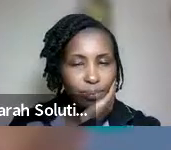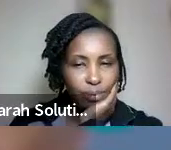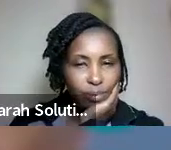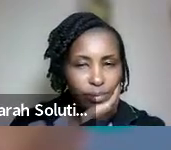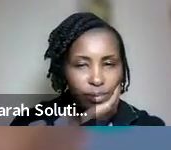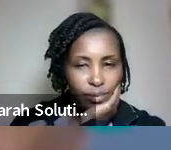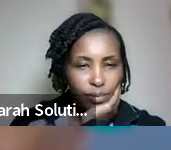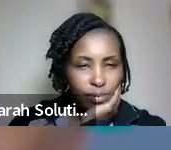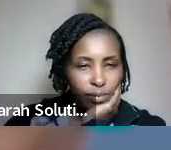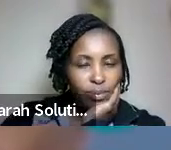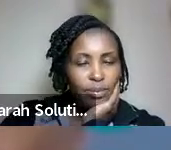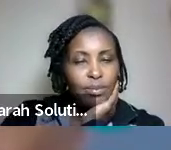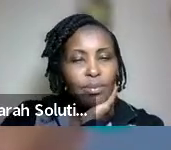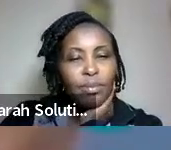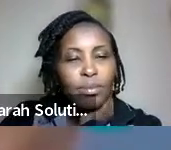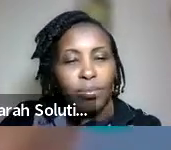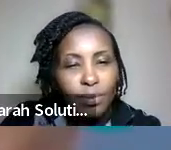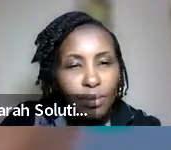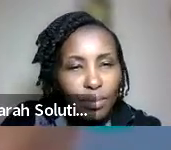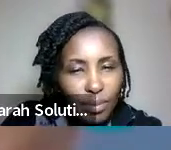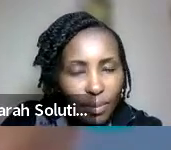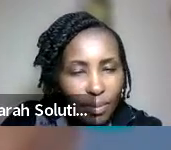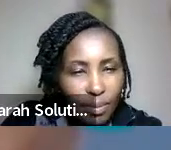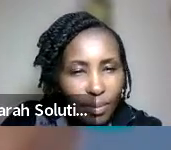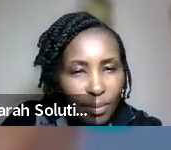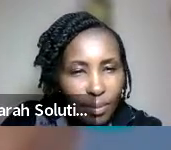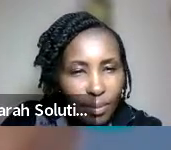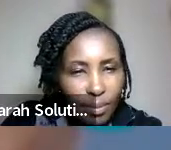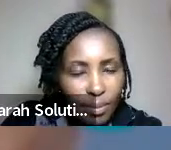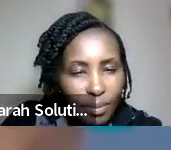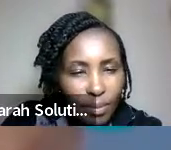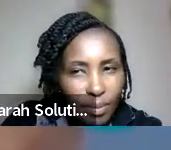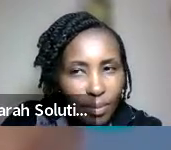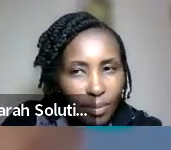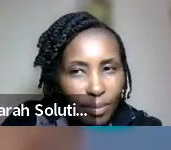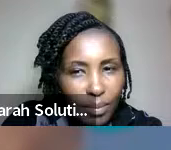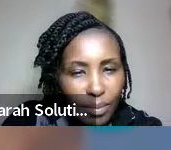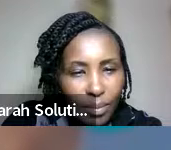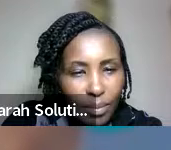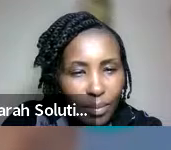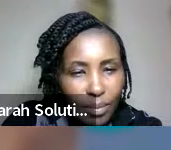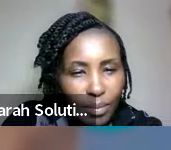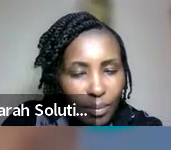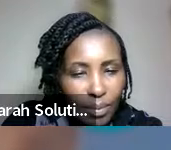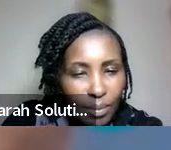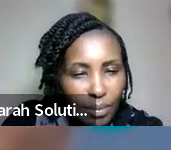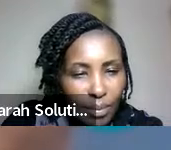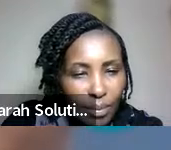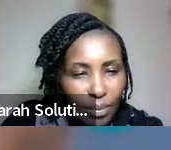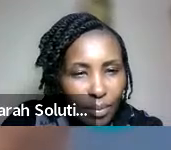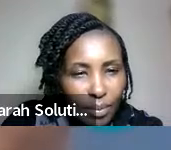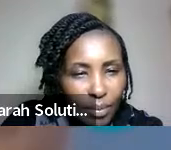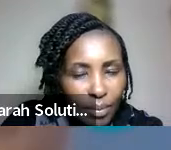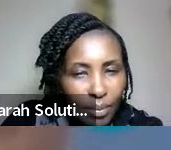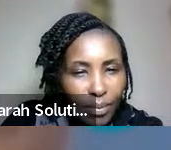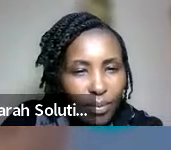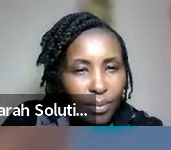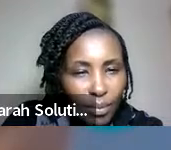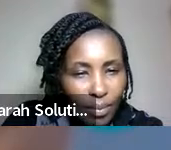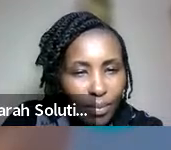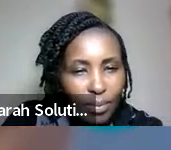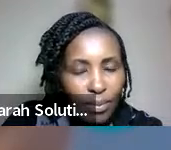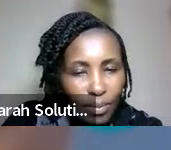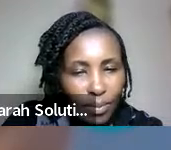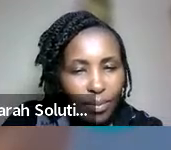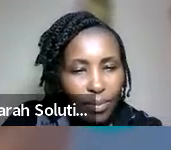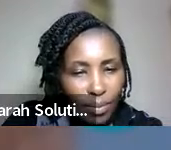No one does when they begin. Ideas don't come out fully formed. They only become